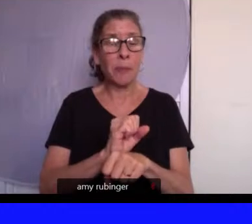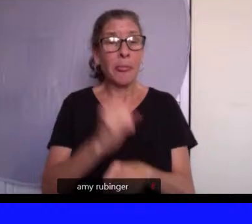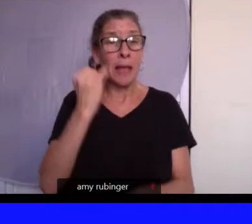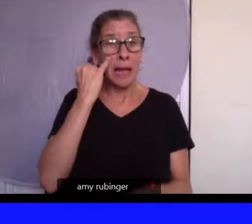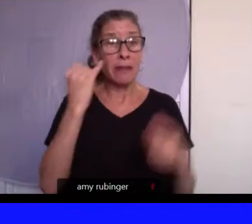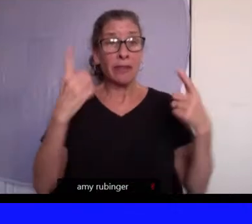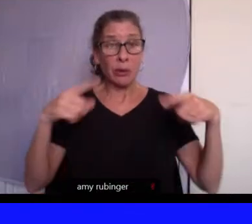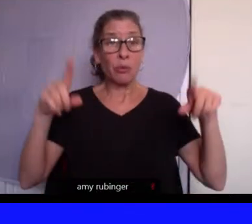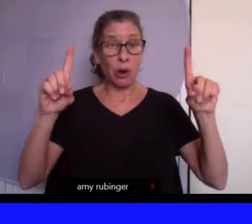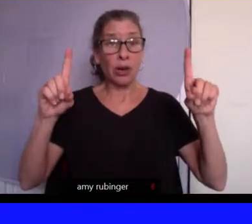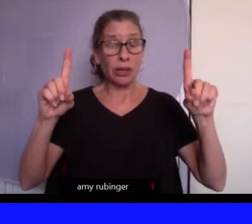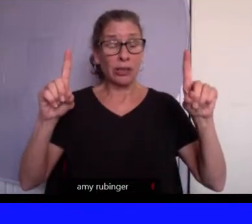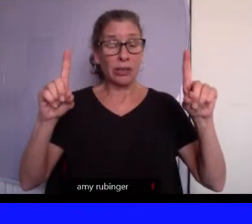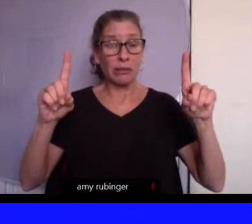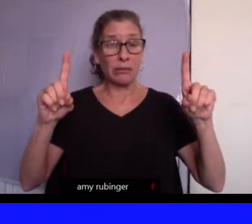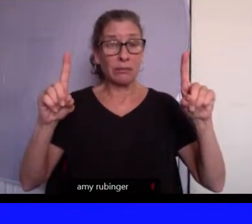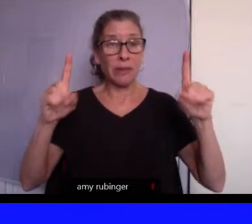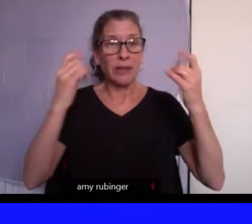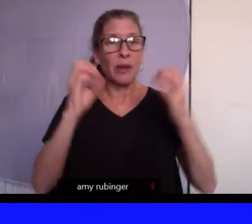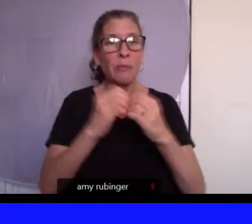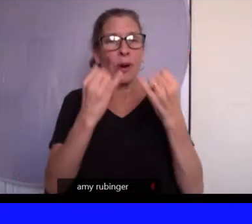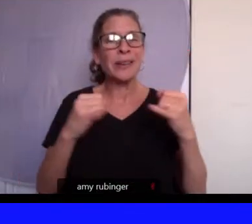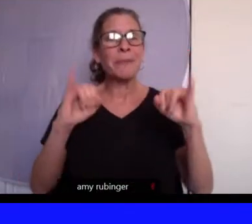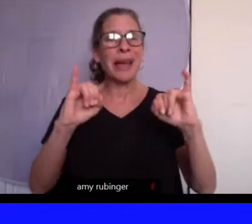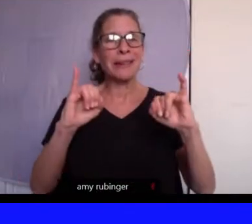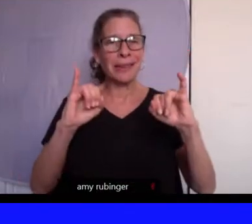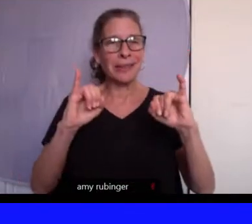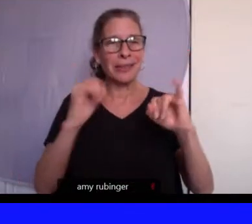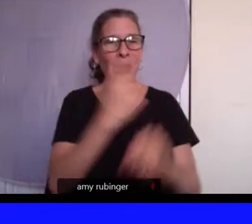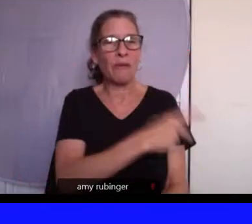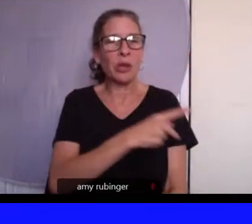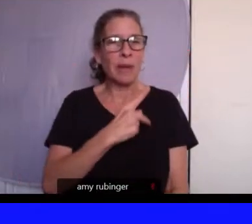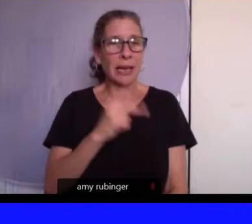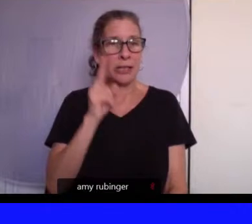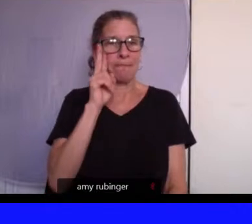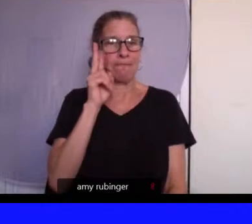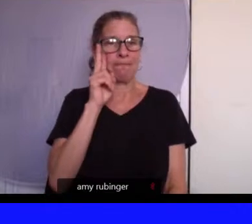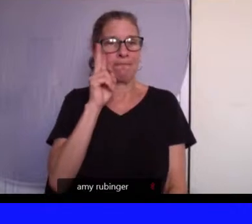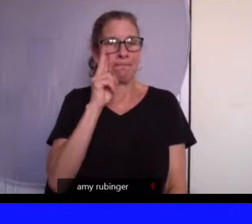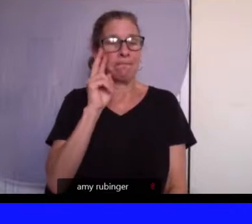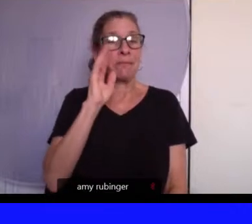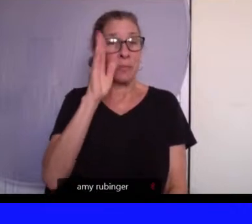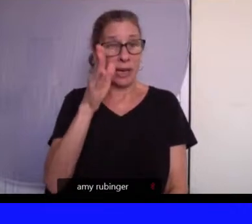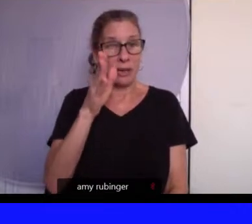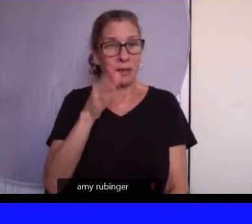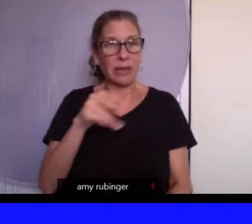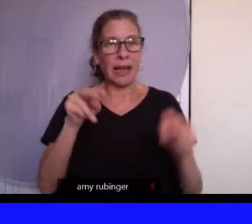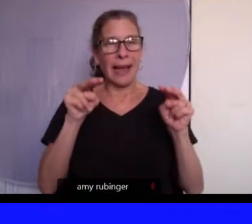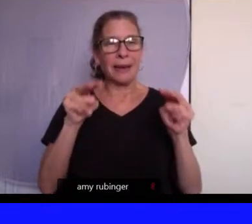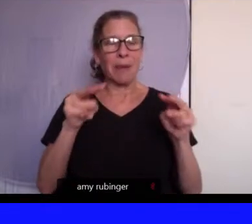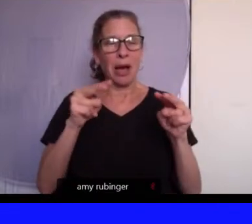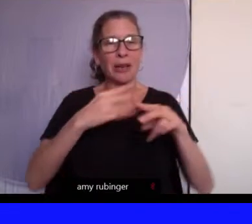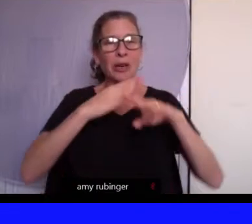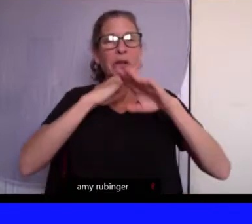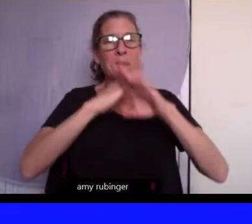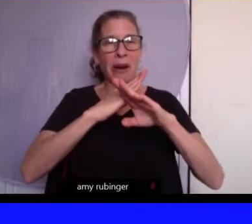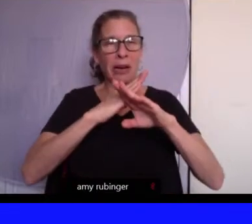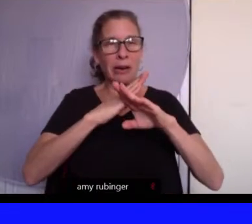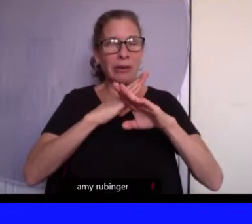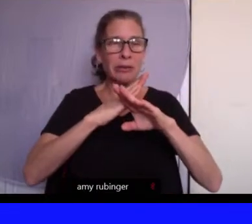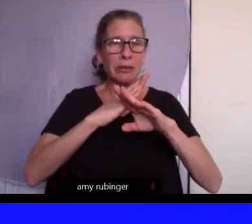learning in 2022, I think, will largely be how do we get ahead of those next 200 people, right?